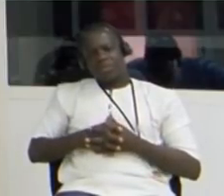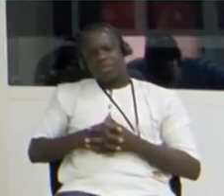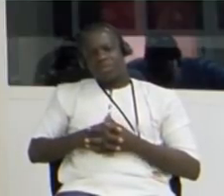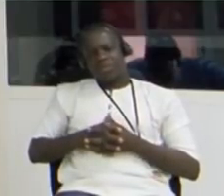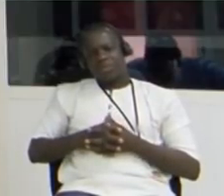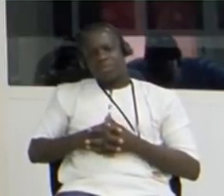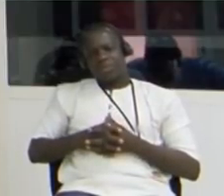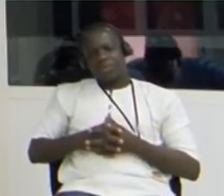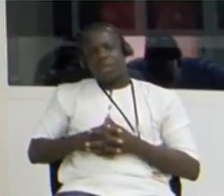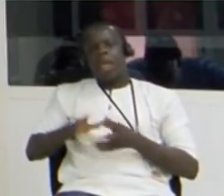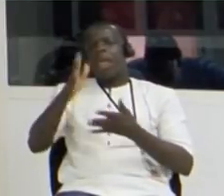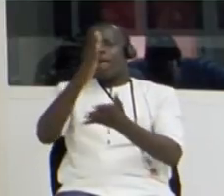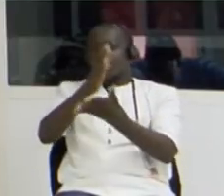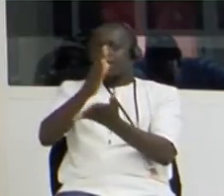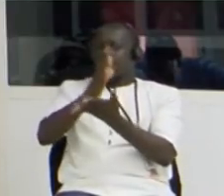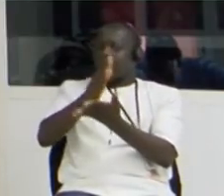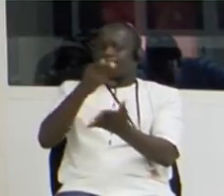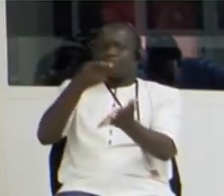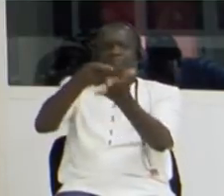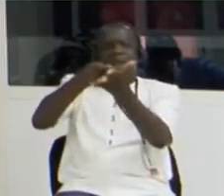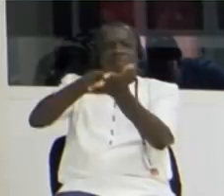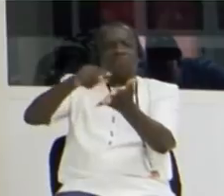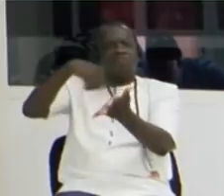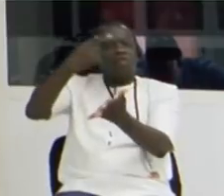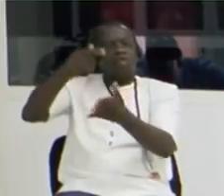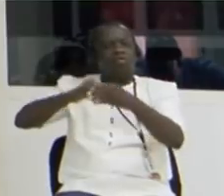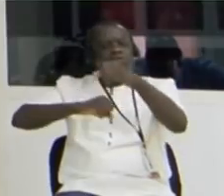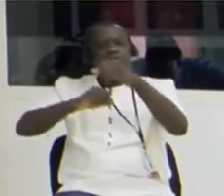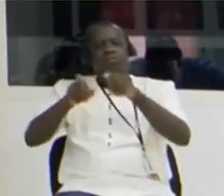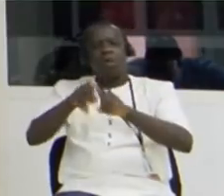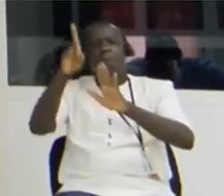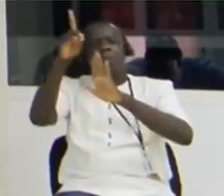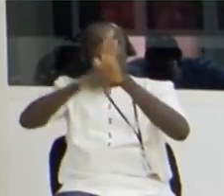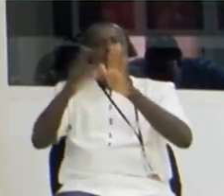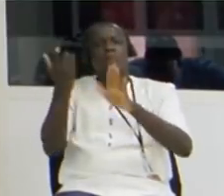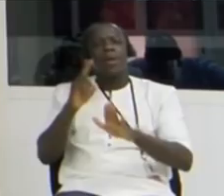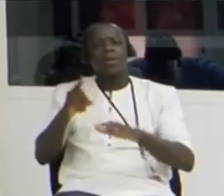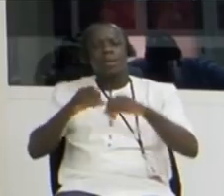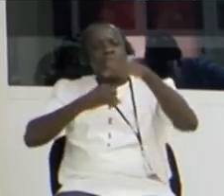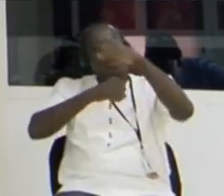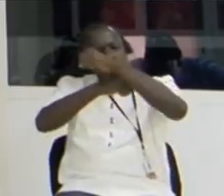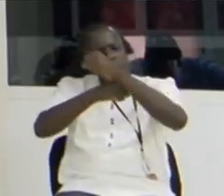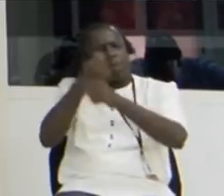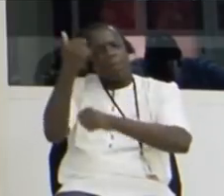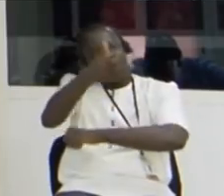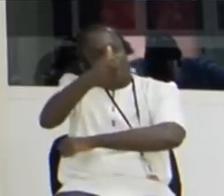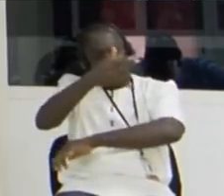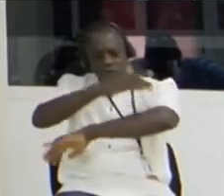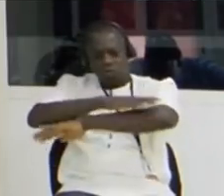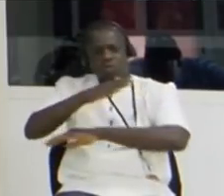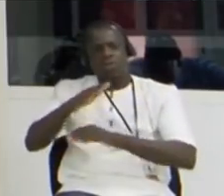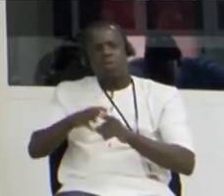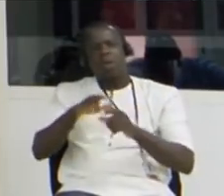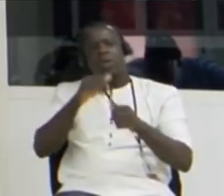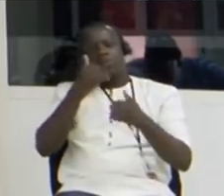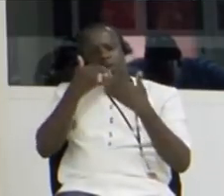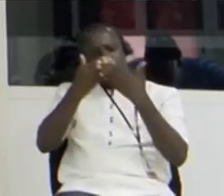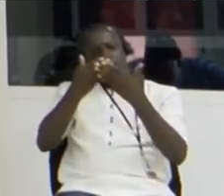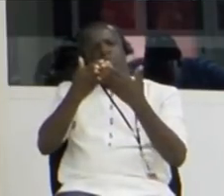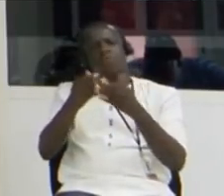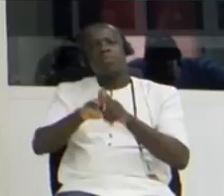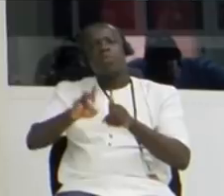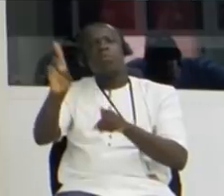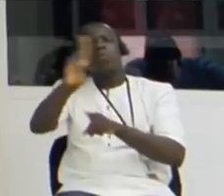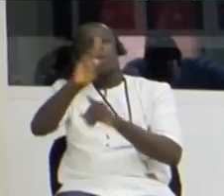the prize of the event is scholarships. Can you just tell us, just so that we can understand you better, what